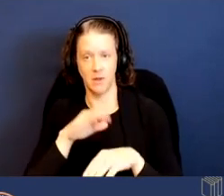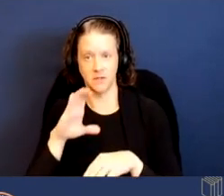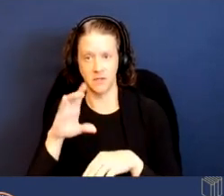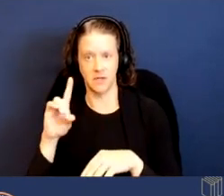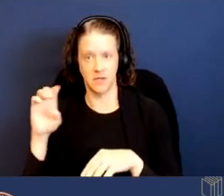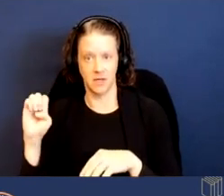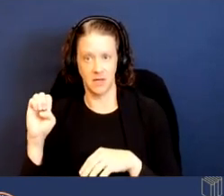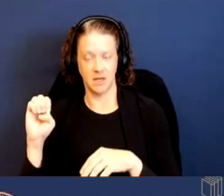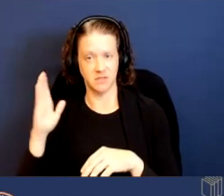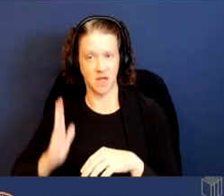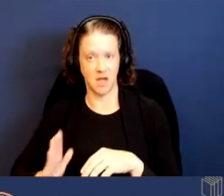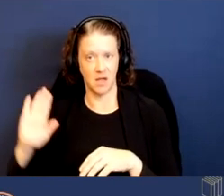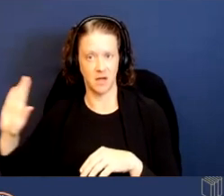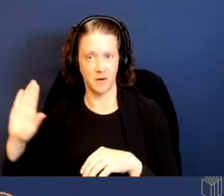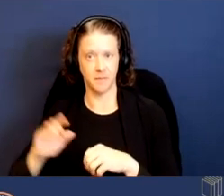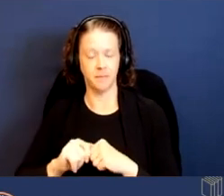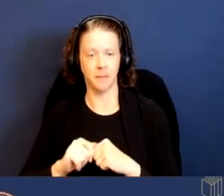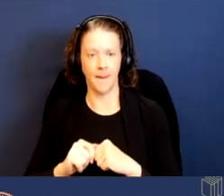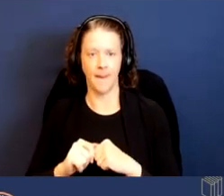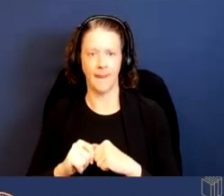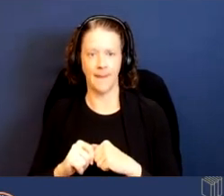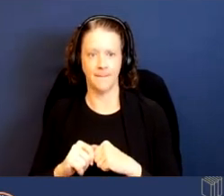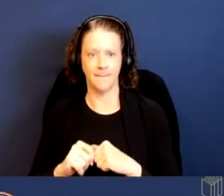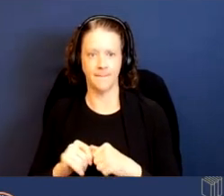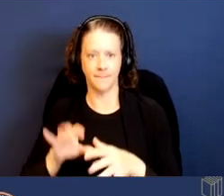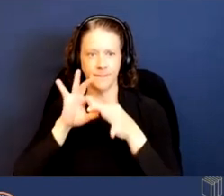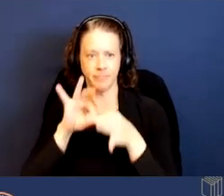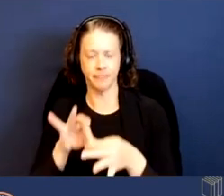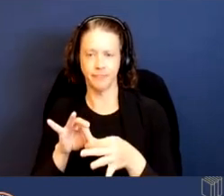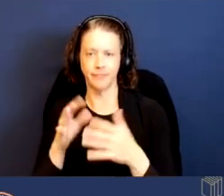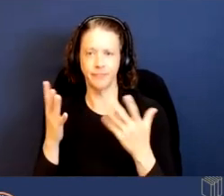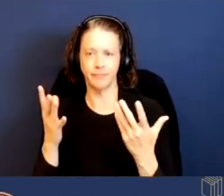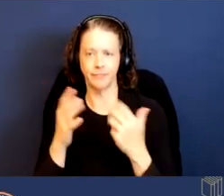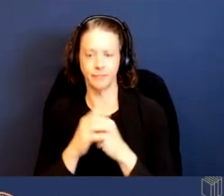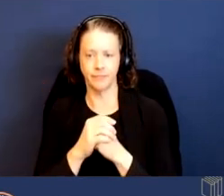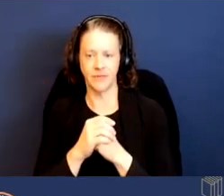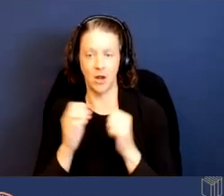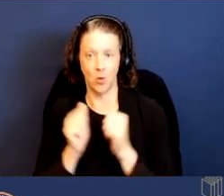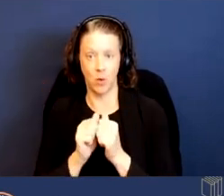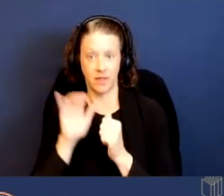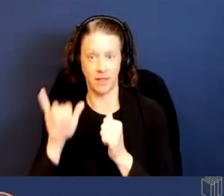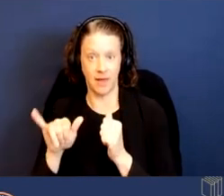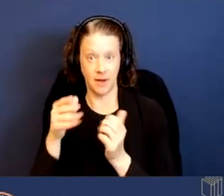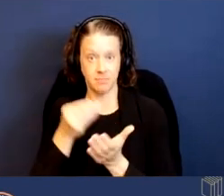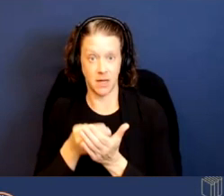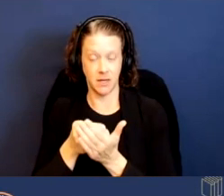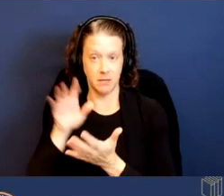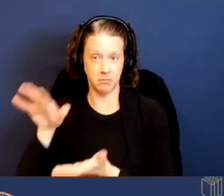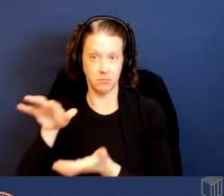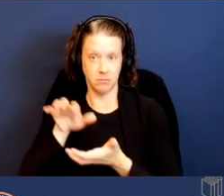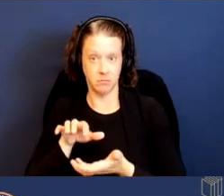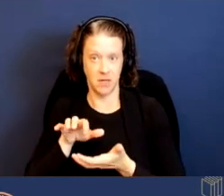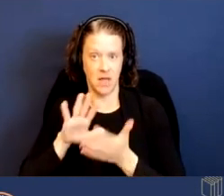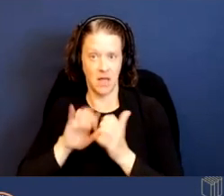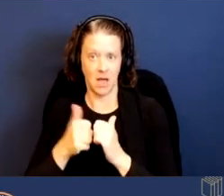side, in terms of, really, with this money, how do we